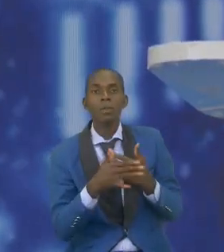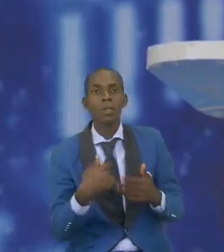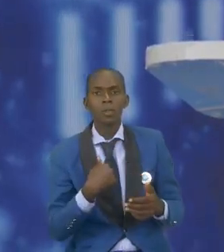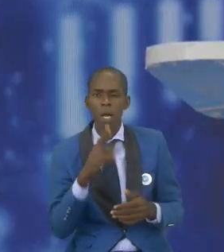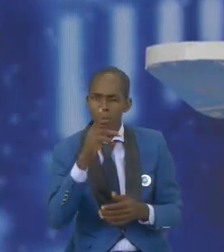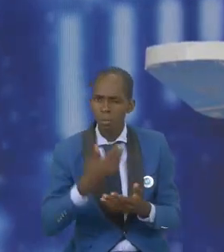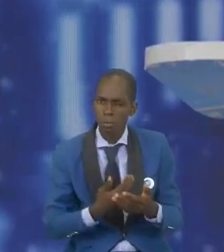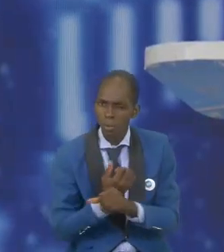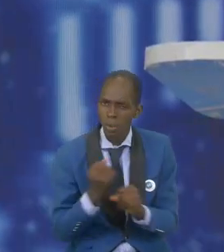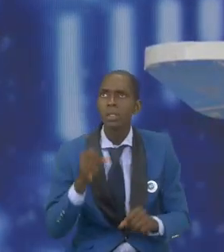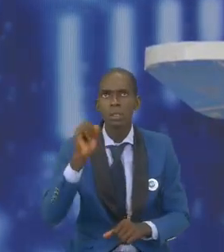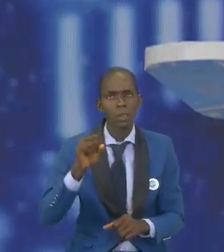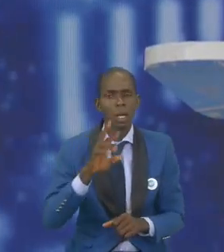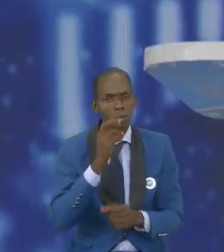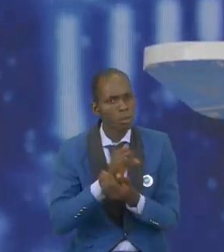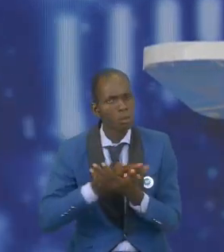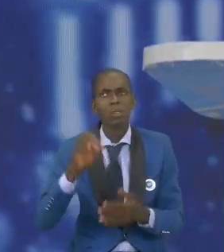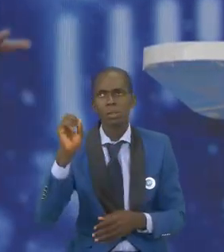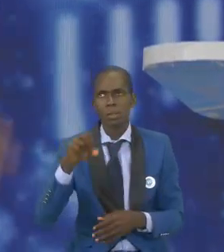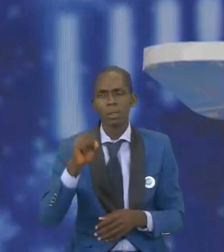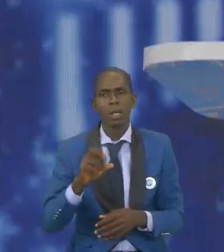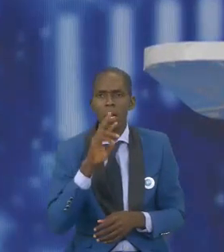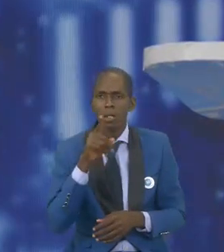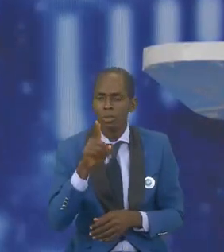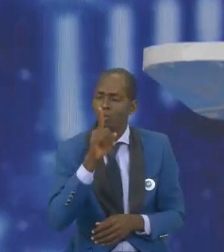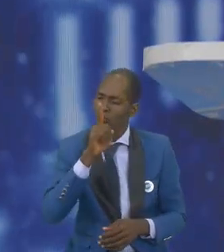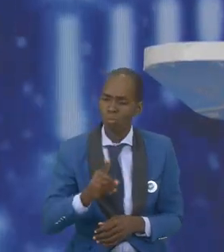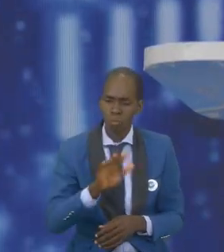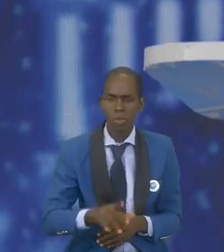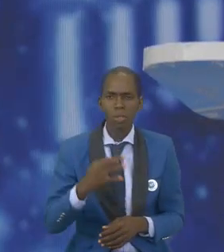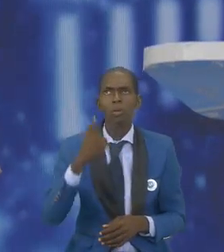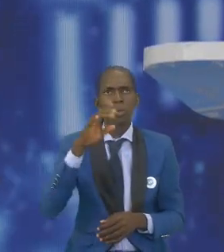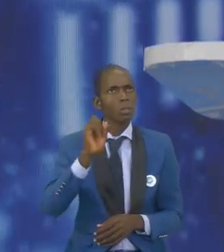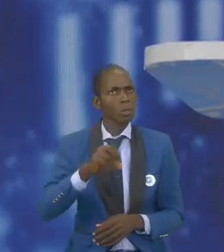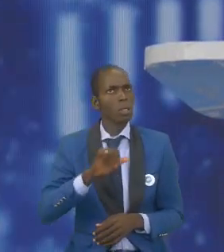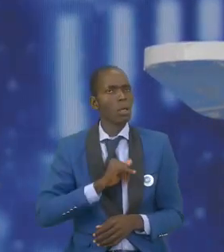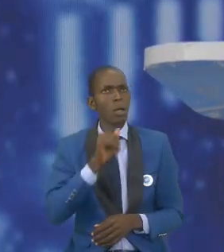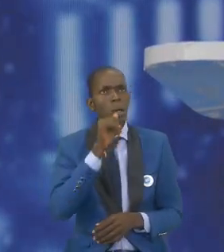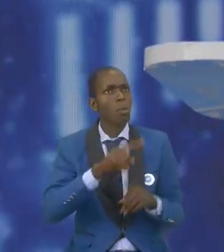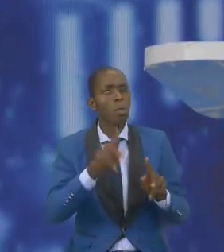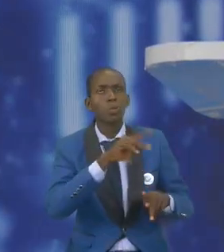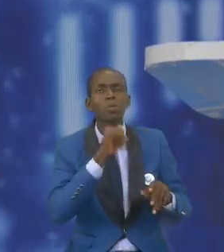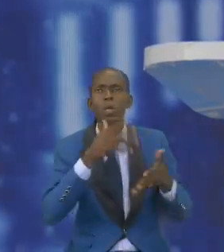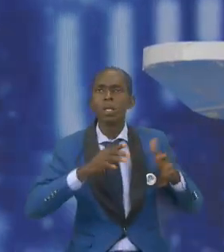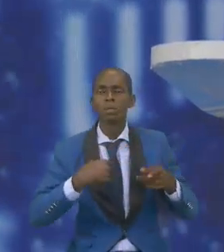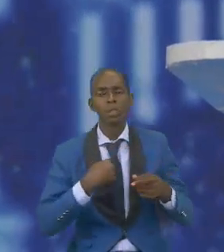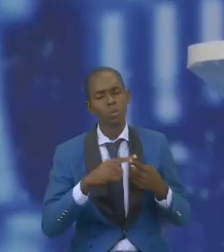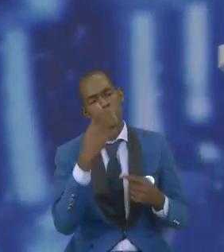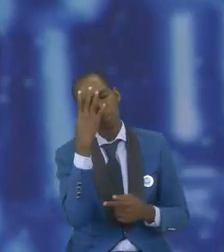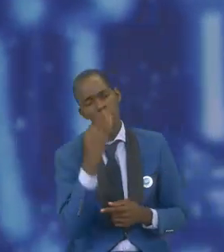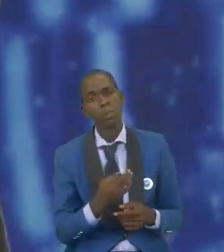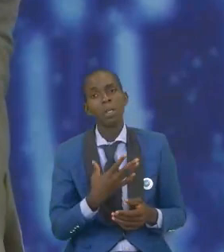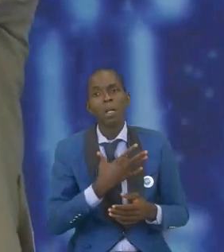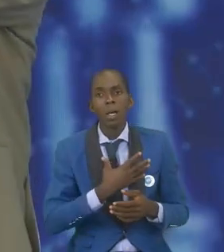born again. Are you sanctified? I'm sanctified. And are you a real child of God? I'm a child of God, but they will not let me sleep. And even the house